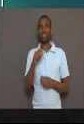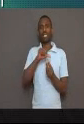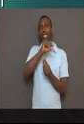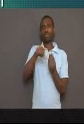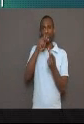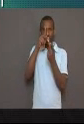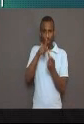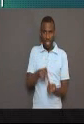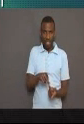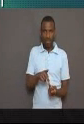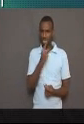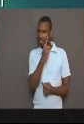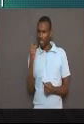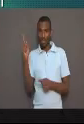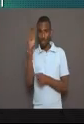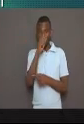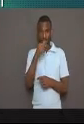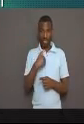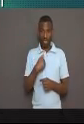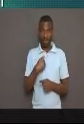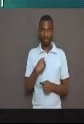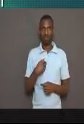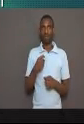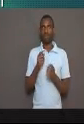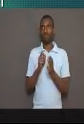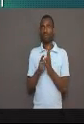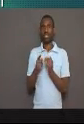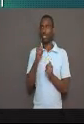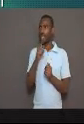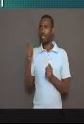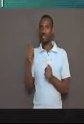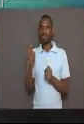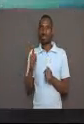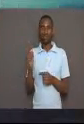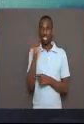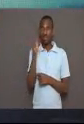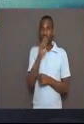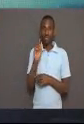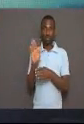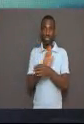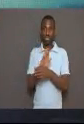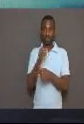pressure every day when you go about your daily business.